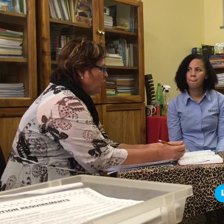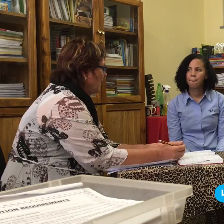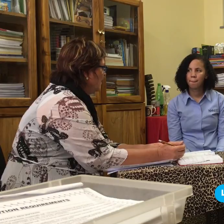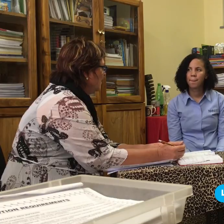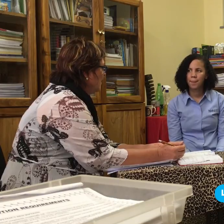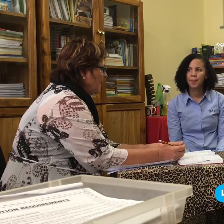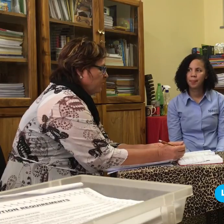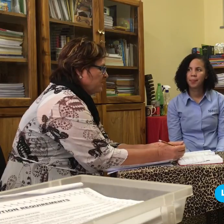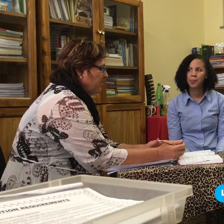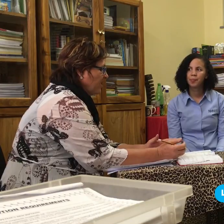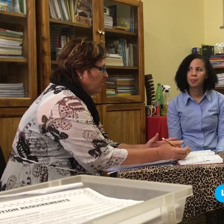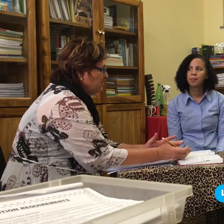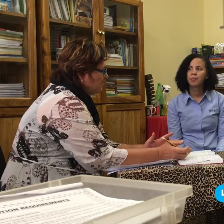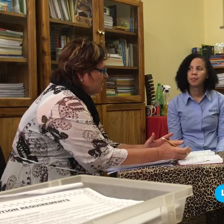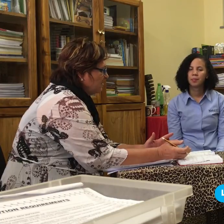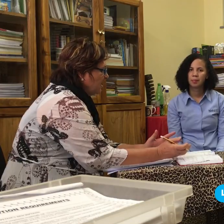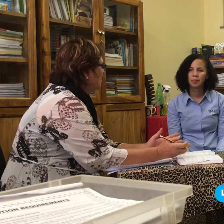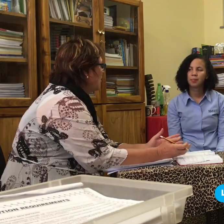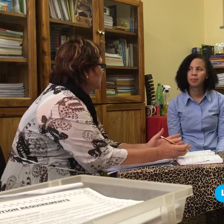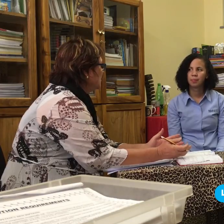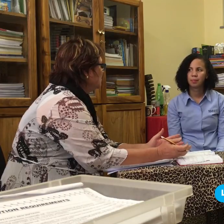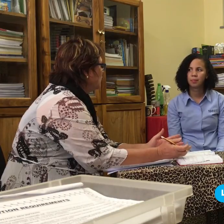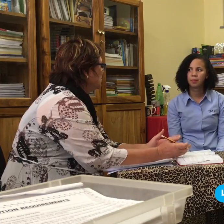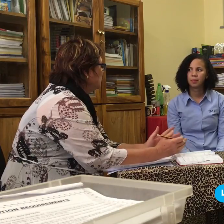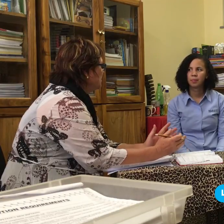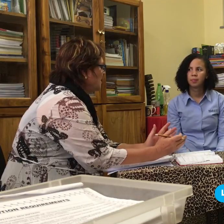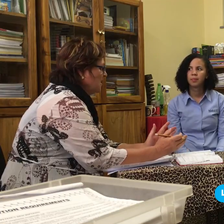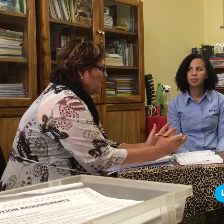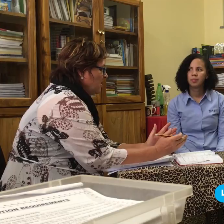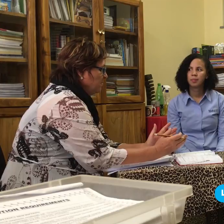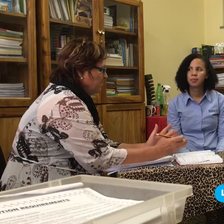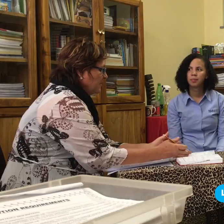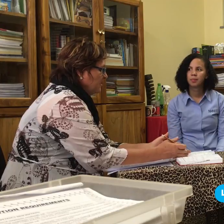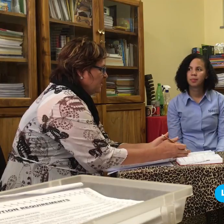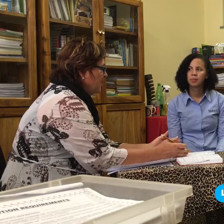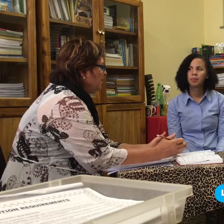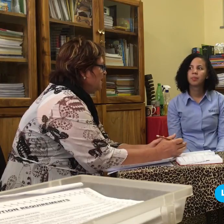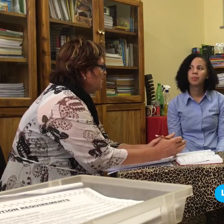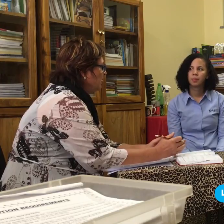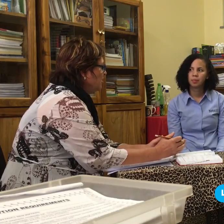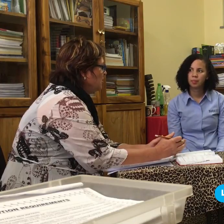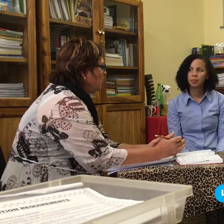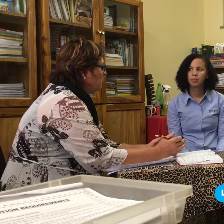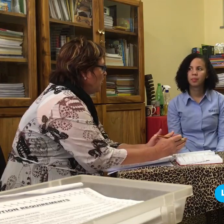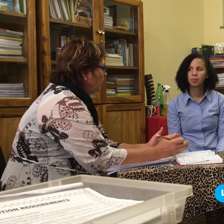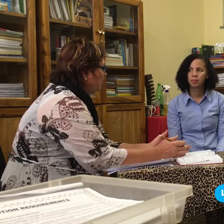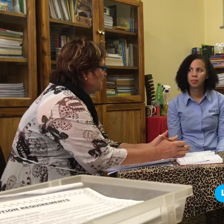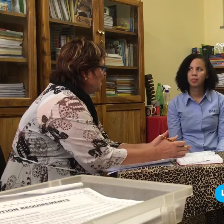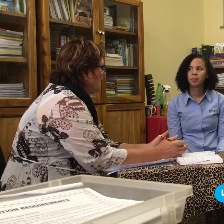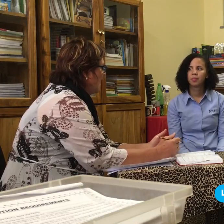and one it was around three thousand because it was delivered at the regional